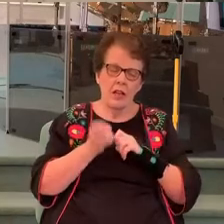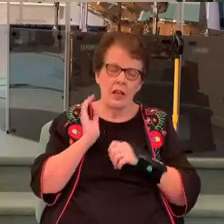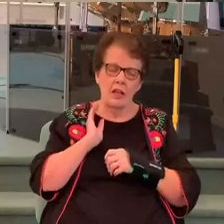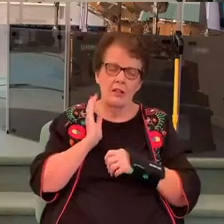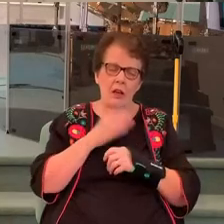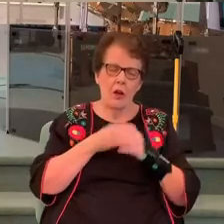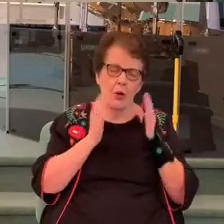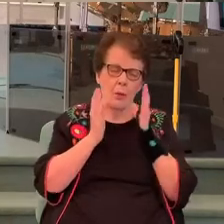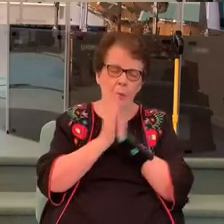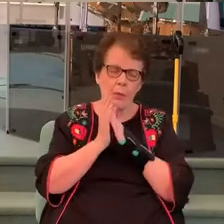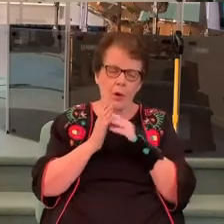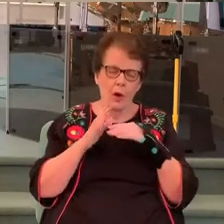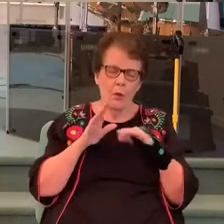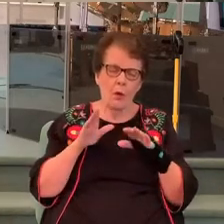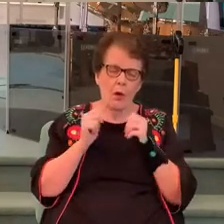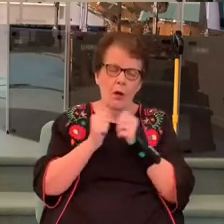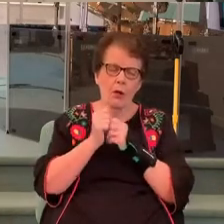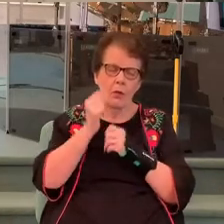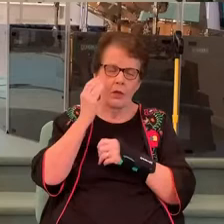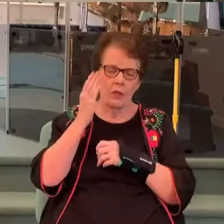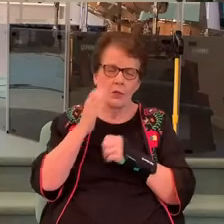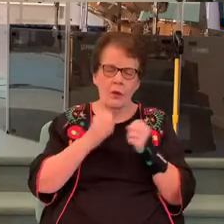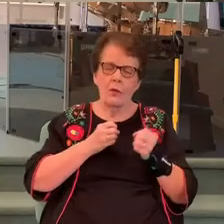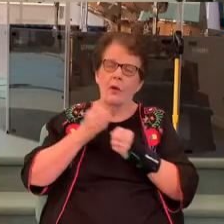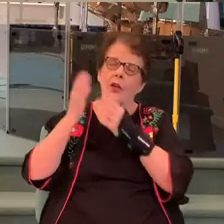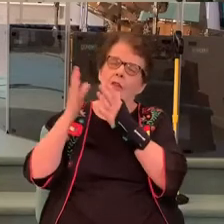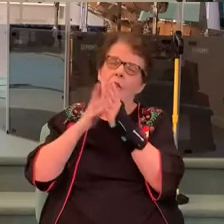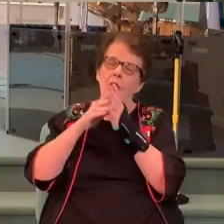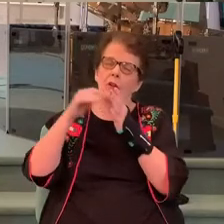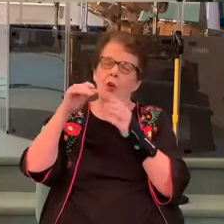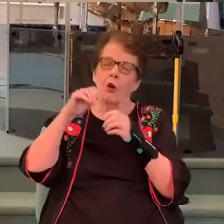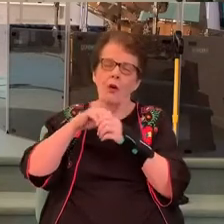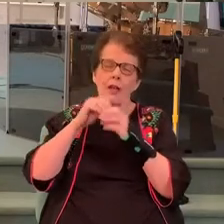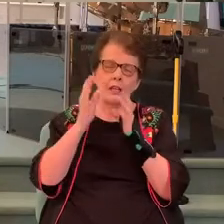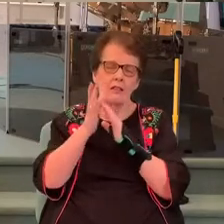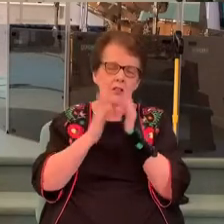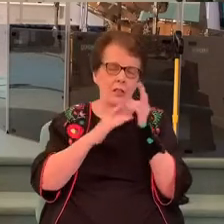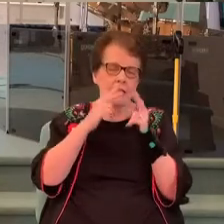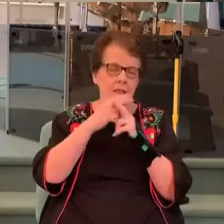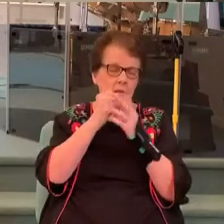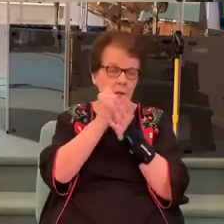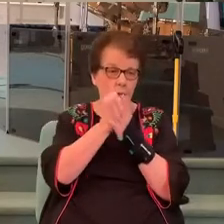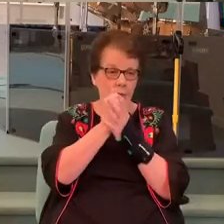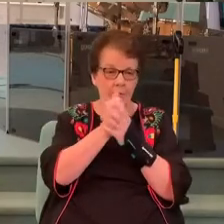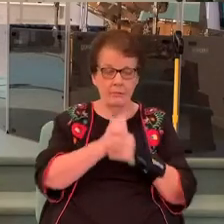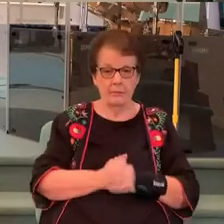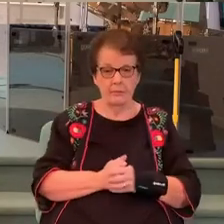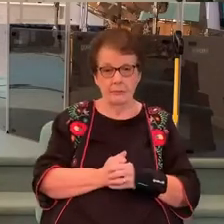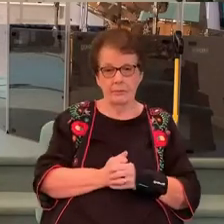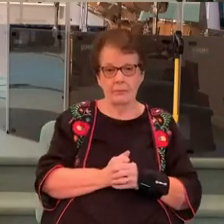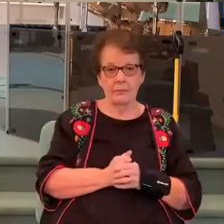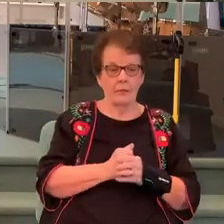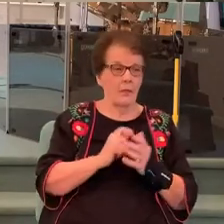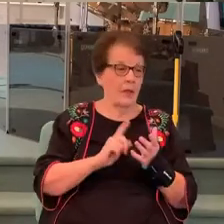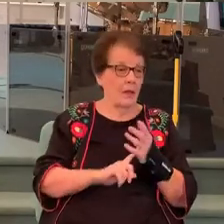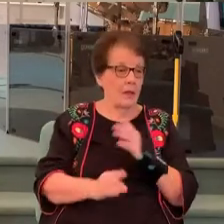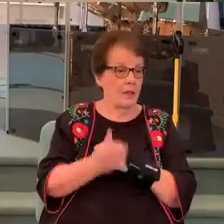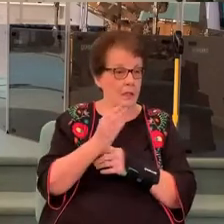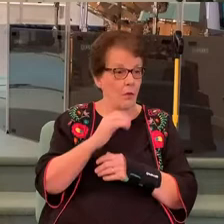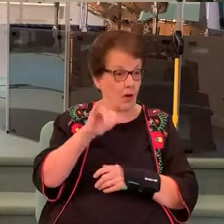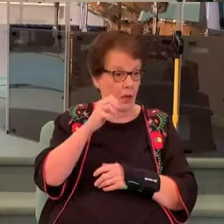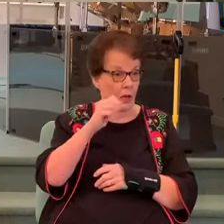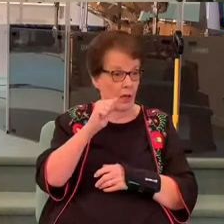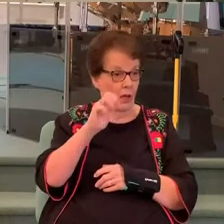complete fellowship with you. And we give you the glory for it and pray it all in Jesus' name. Amen. Well, this morning, James is telling